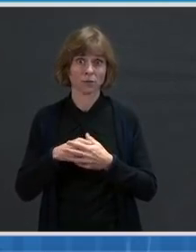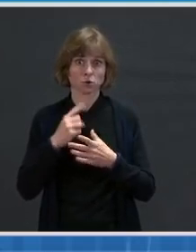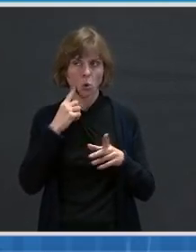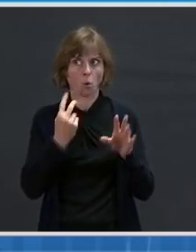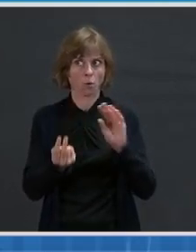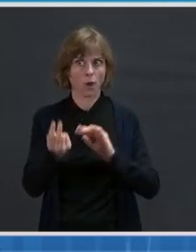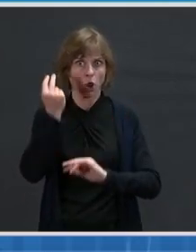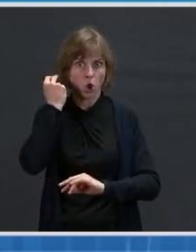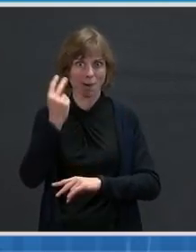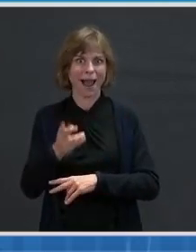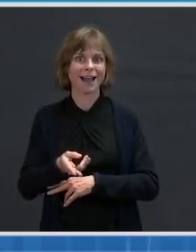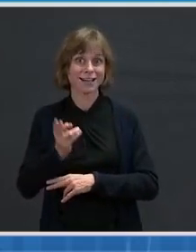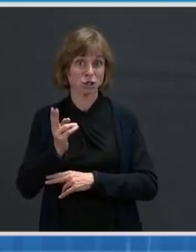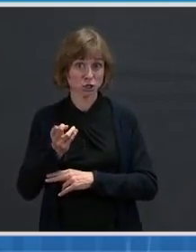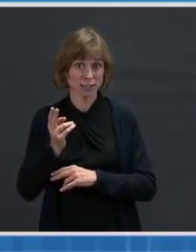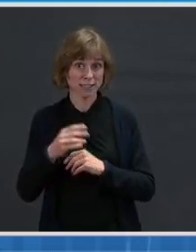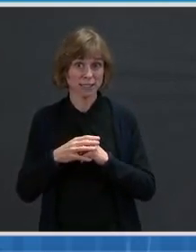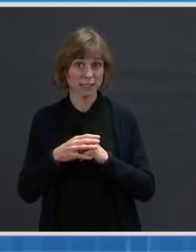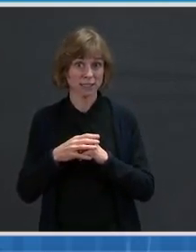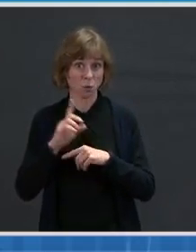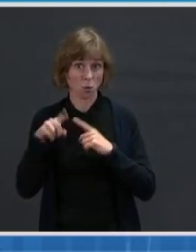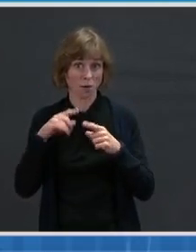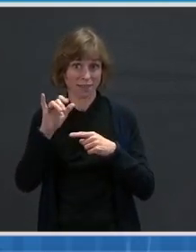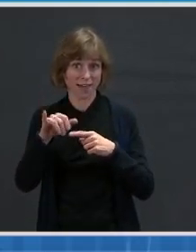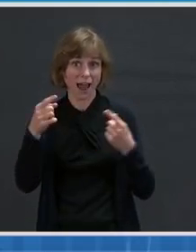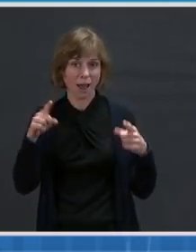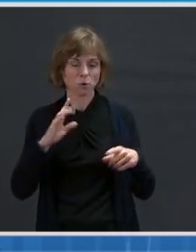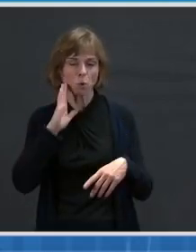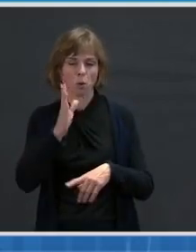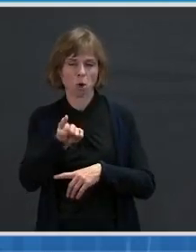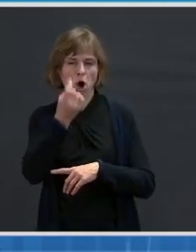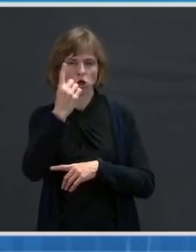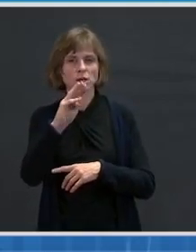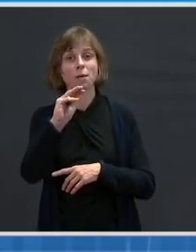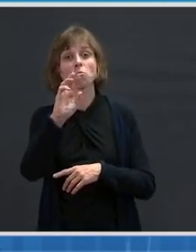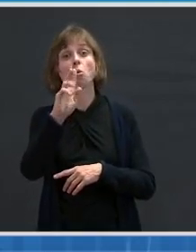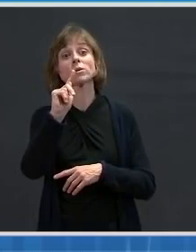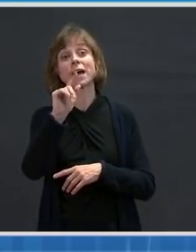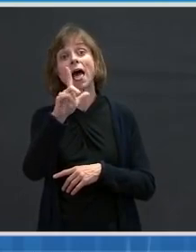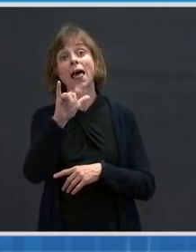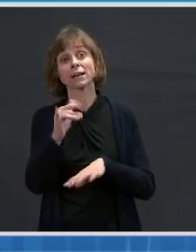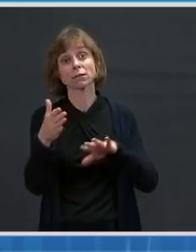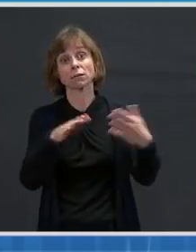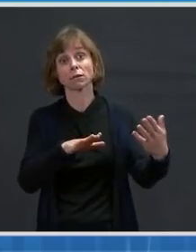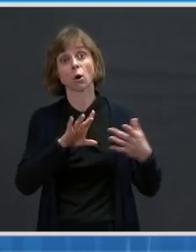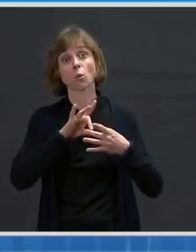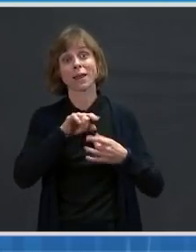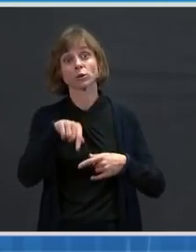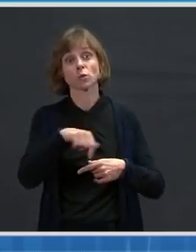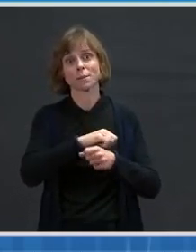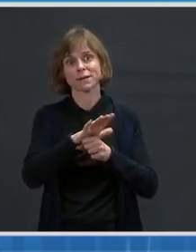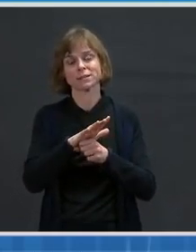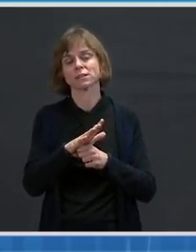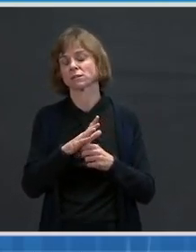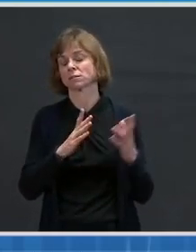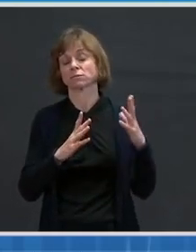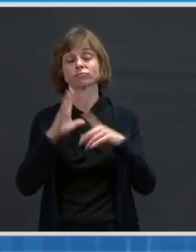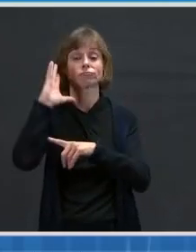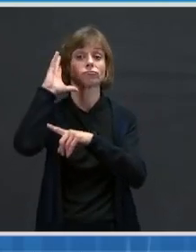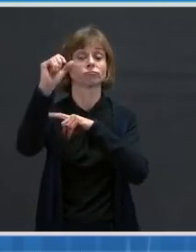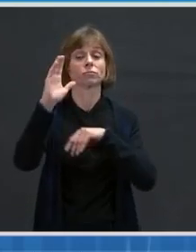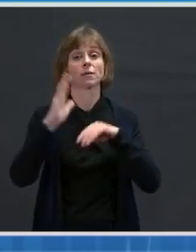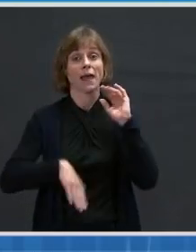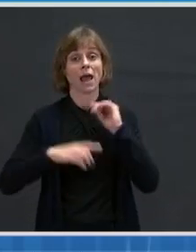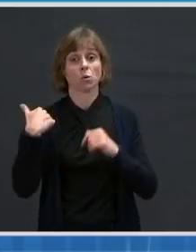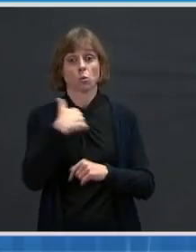we will understand that the mortality related to this pandemic is far greater than the numbers that we have been counting